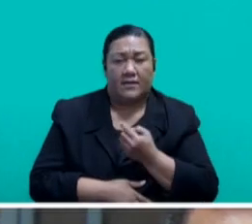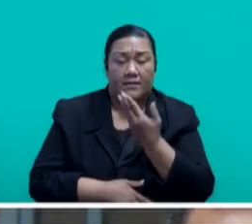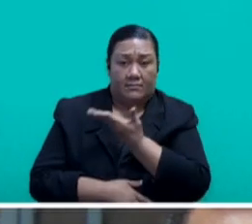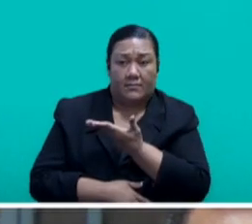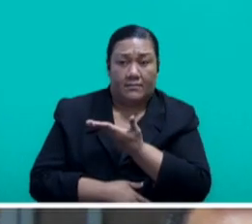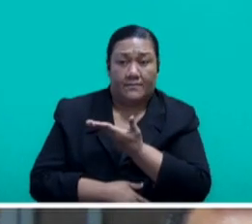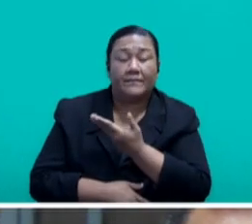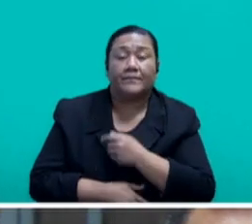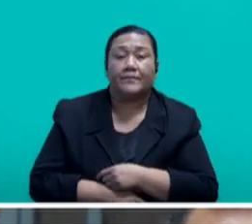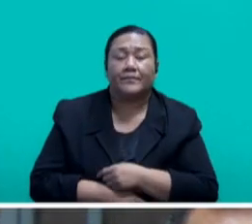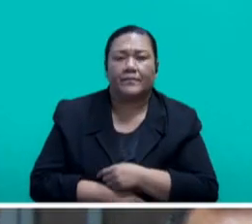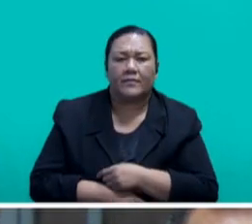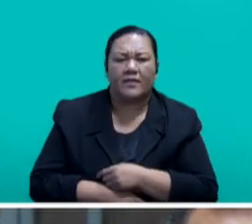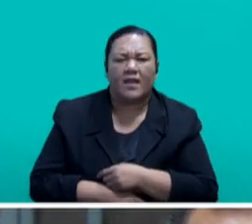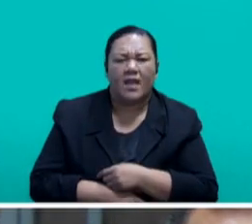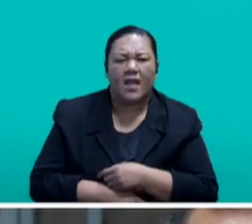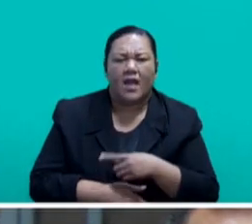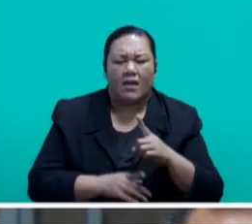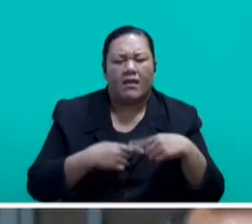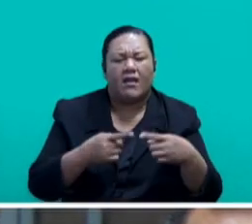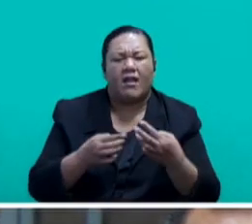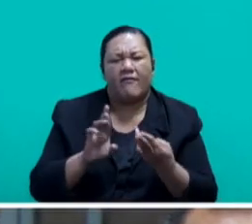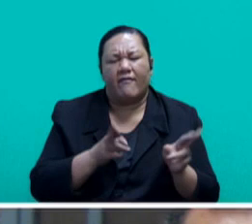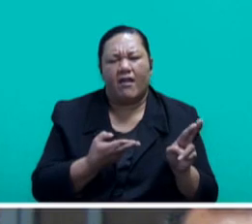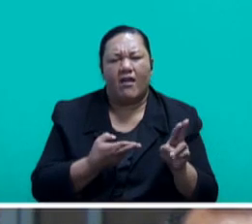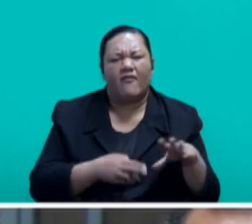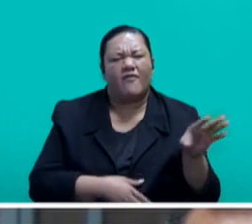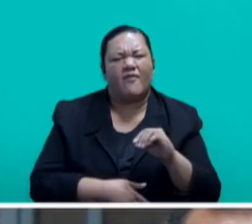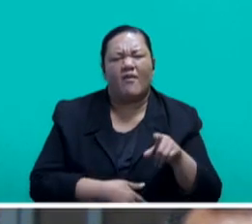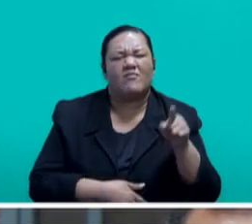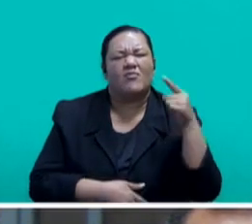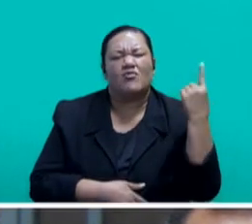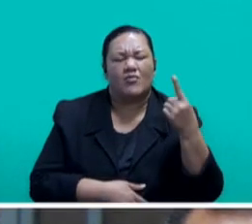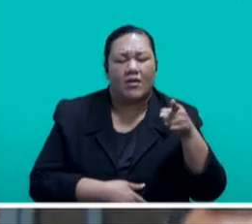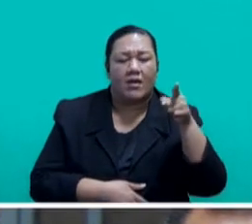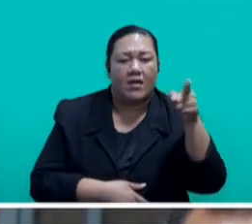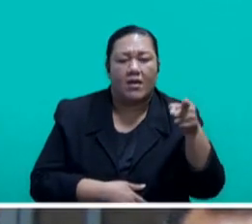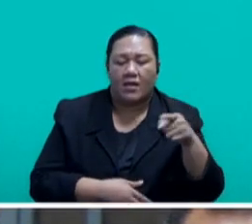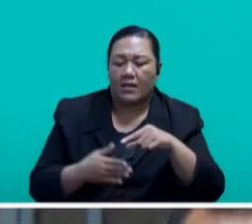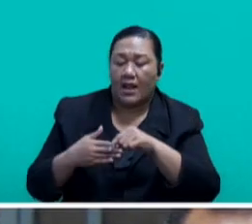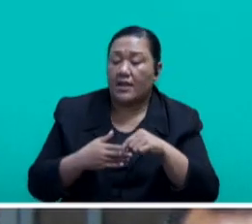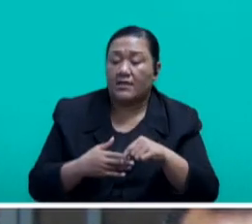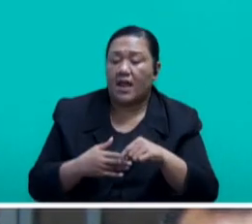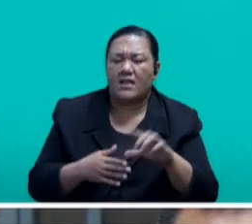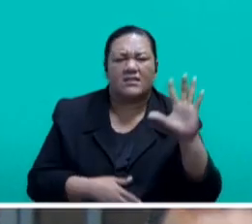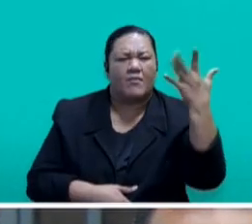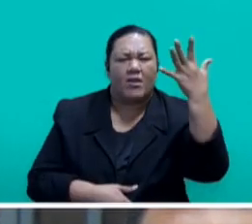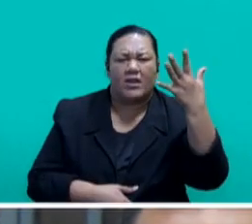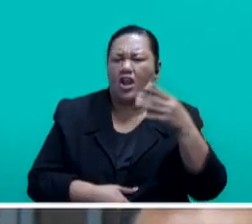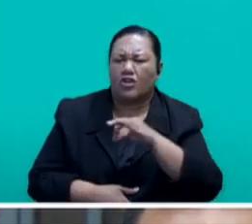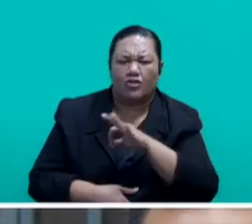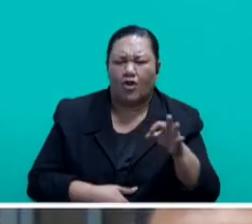referral from some members of the opposition that their leader is someone else and not the